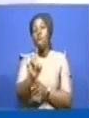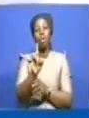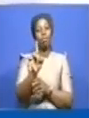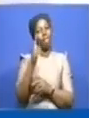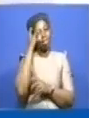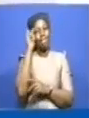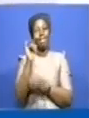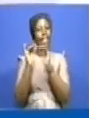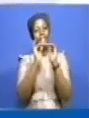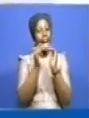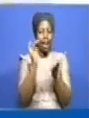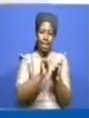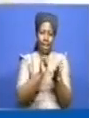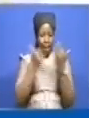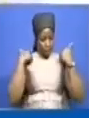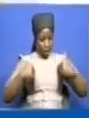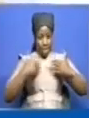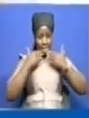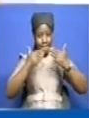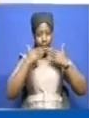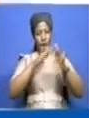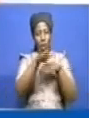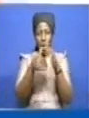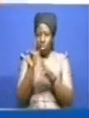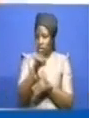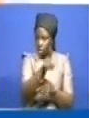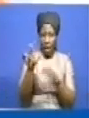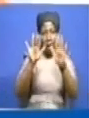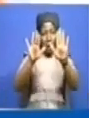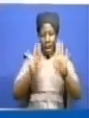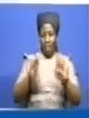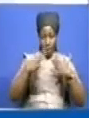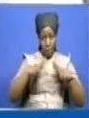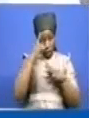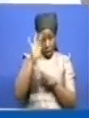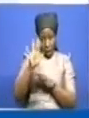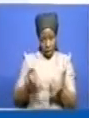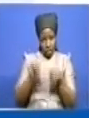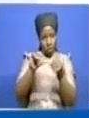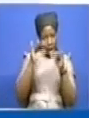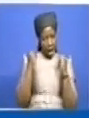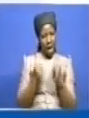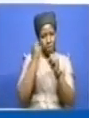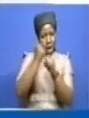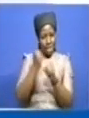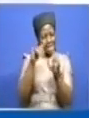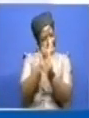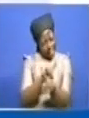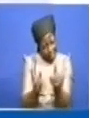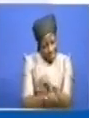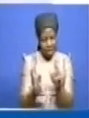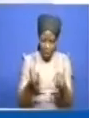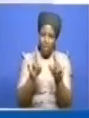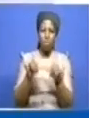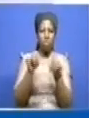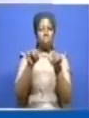Just to once again, I thank all these wonderful people for their continued hard work and everything that they continue doing. I